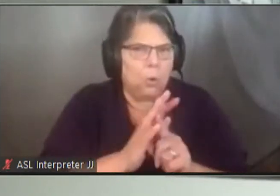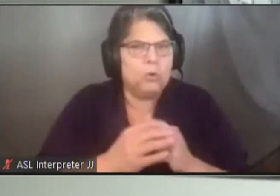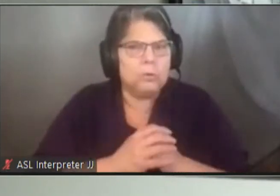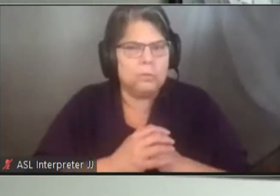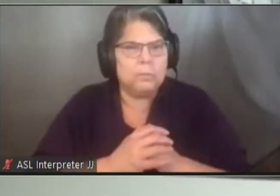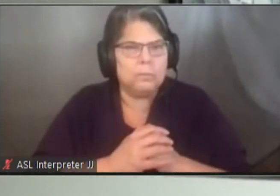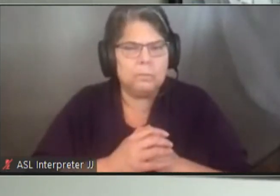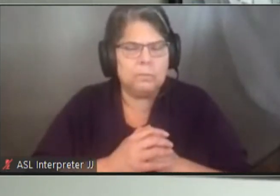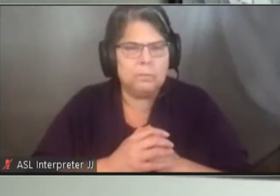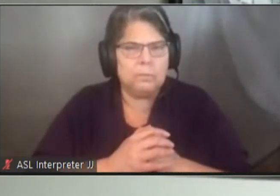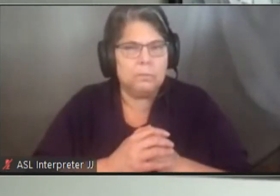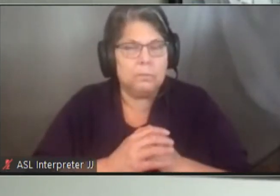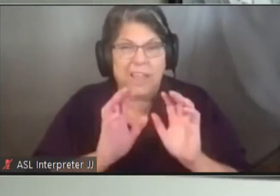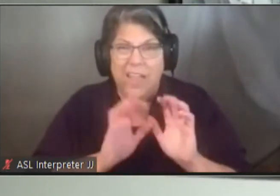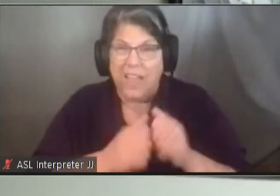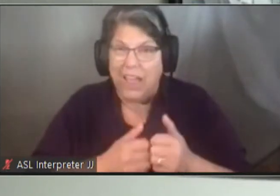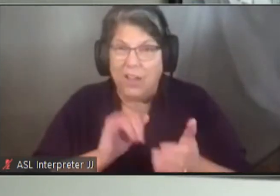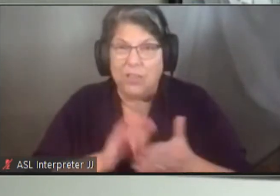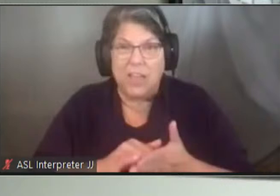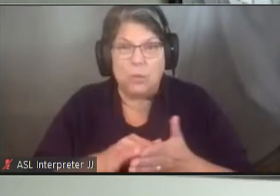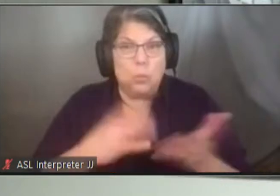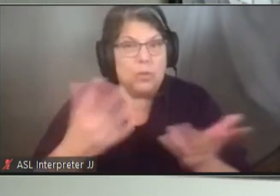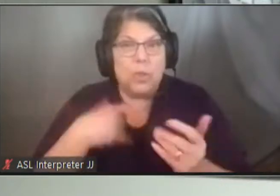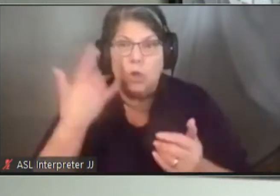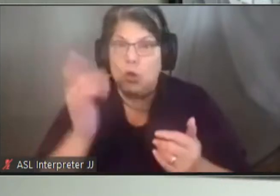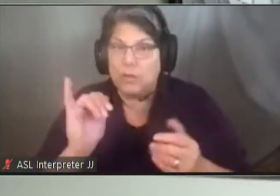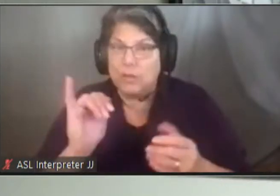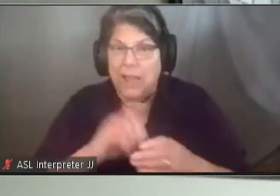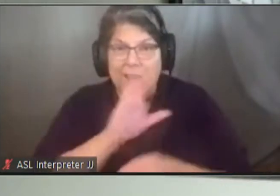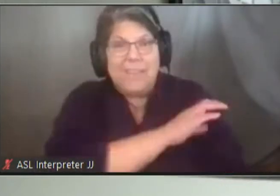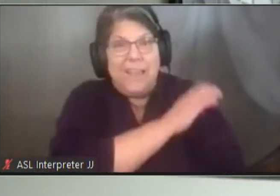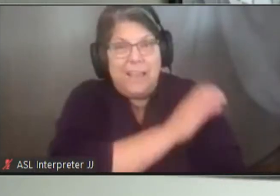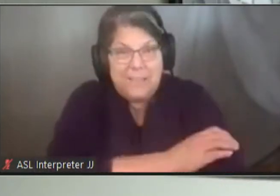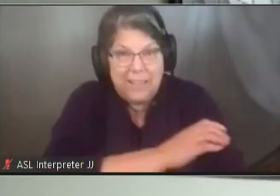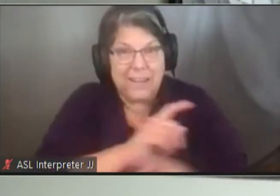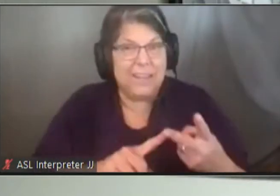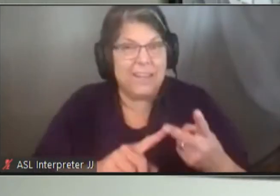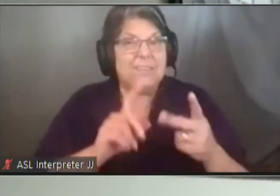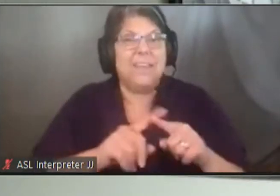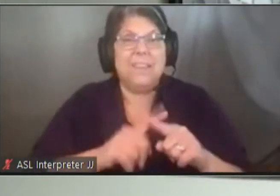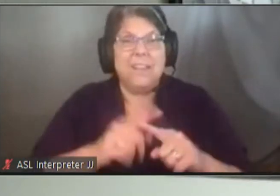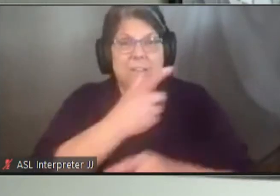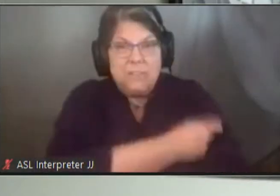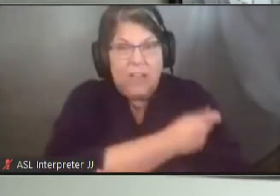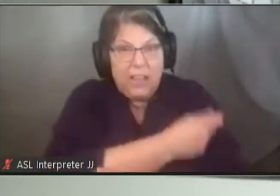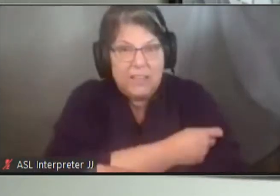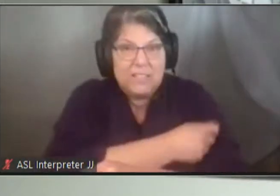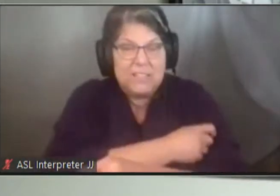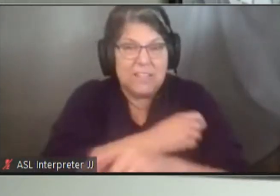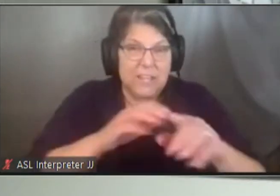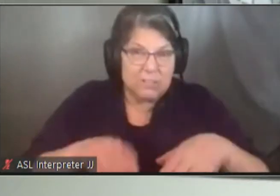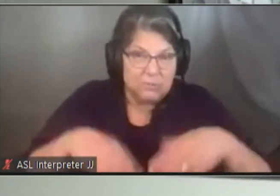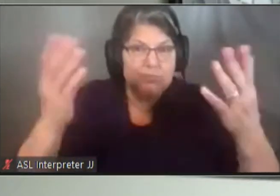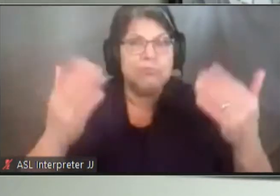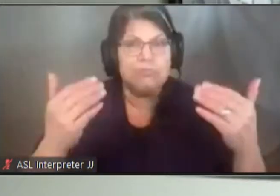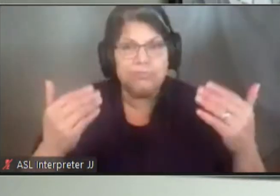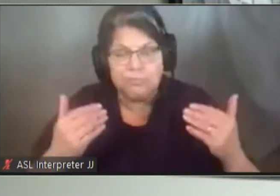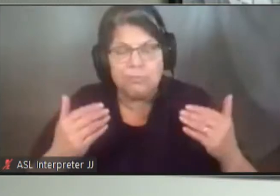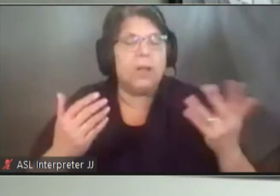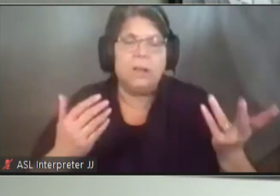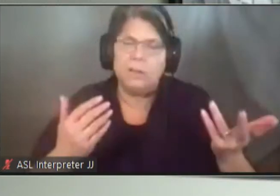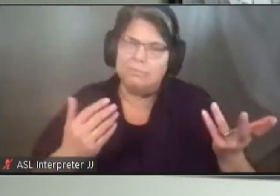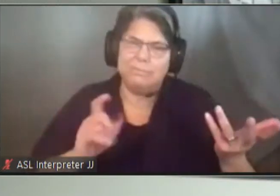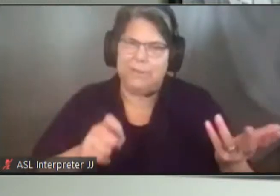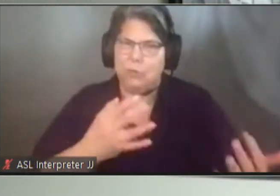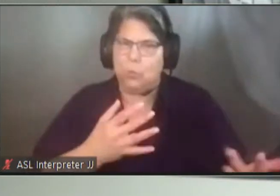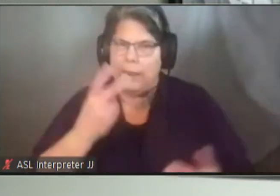Now, how that happens actually in the clinics and in the events, we'll have yet to see. But that's how we're trying to do it. And what we're really